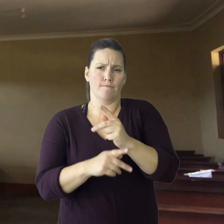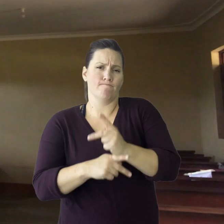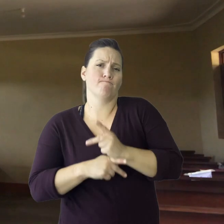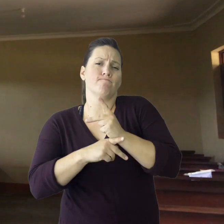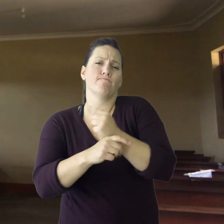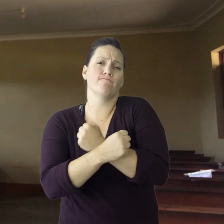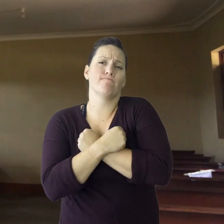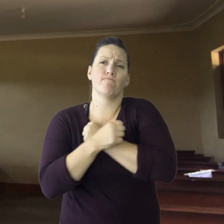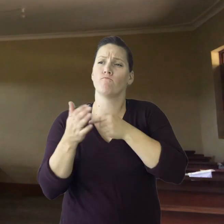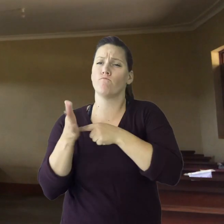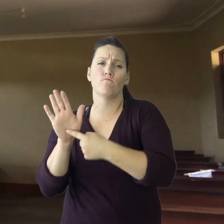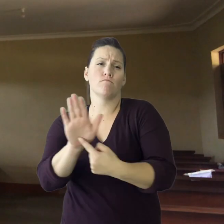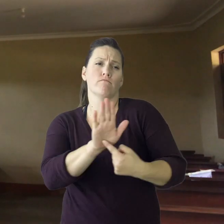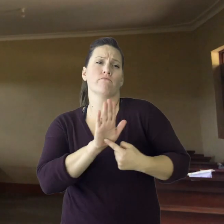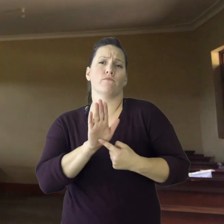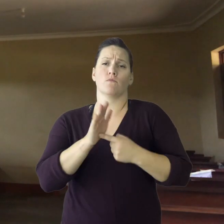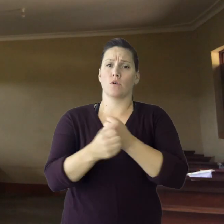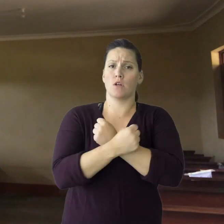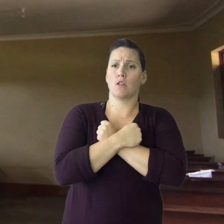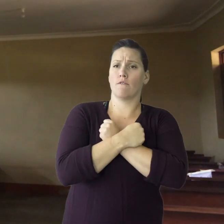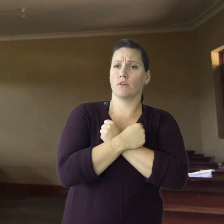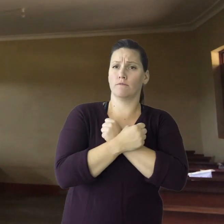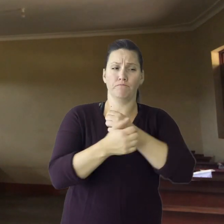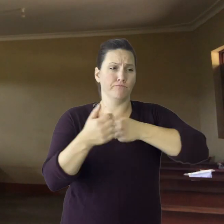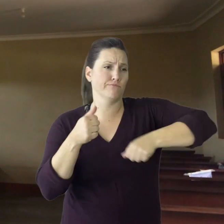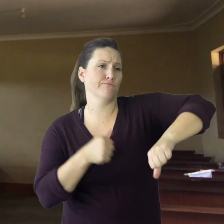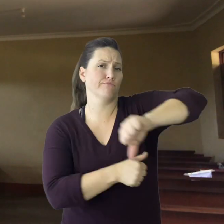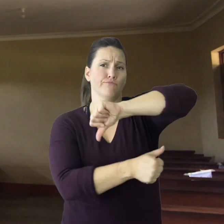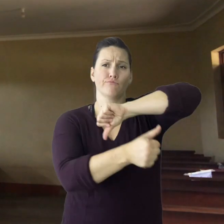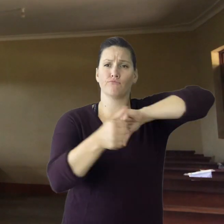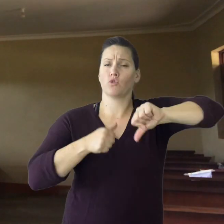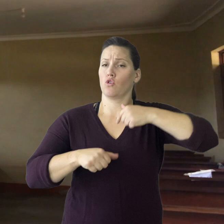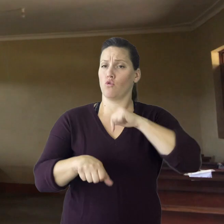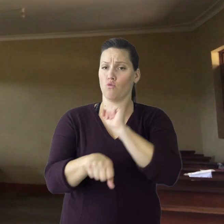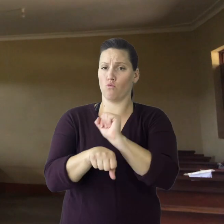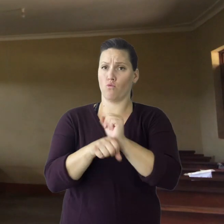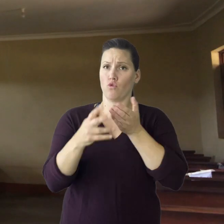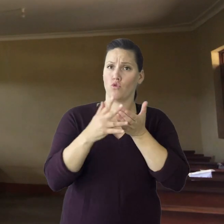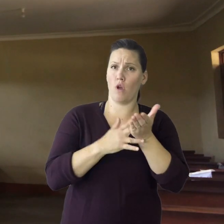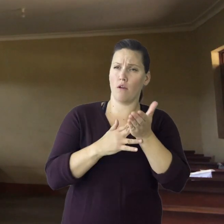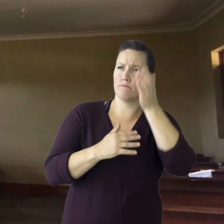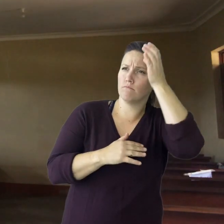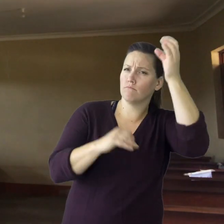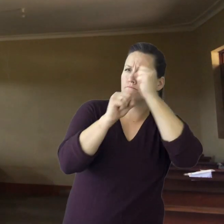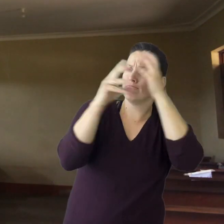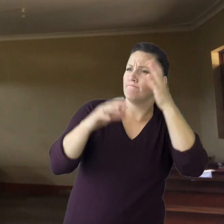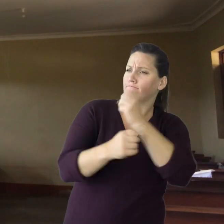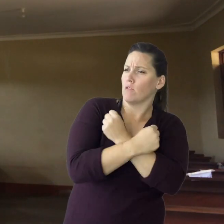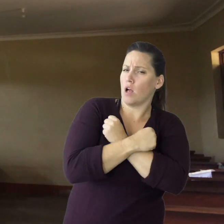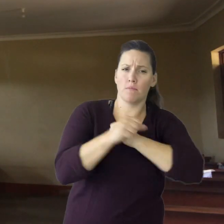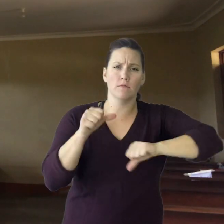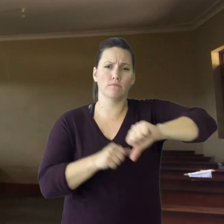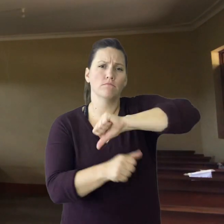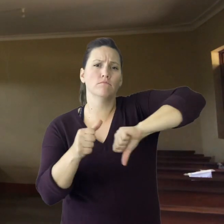in our lives as we love our neighbor. And so we're going to work through that idea of loving one another